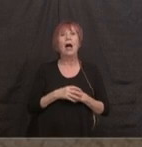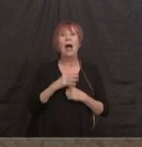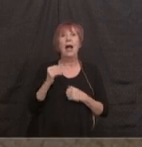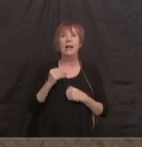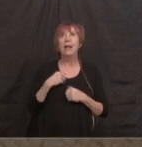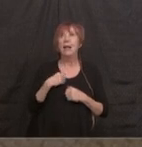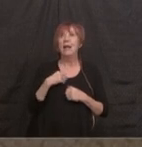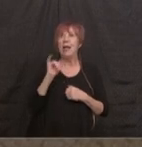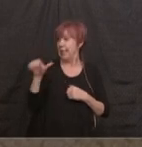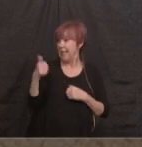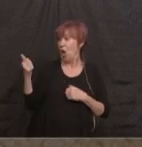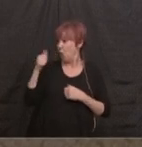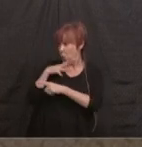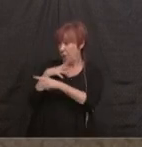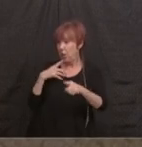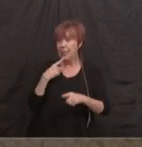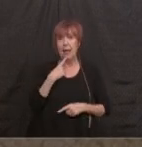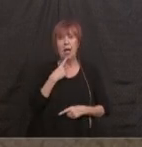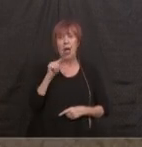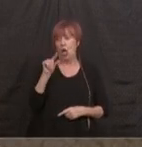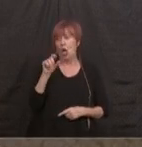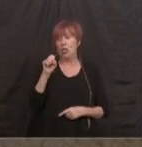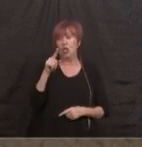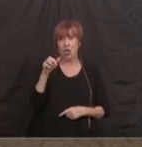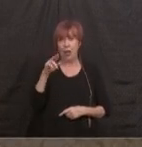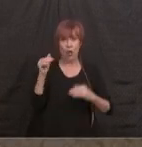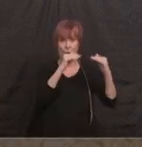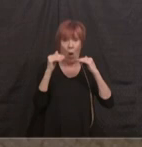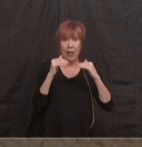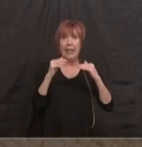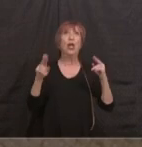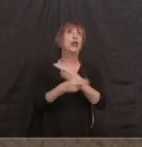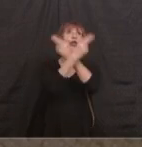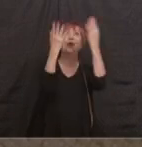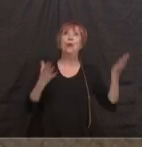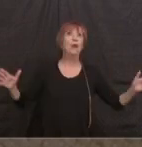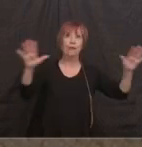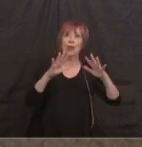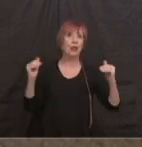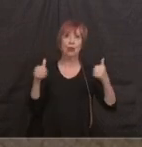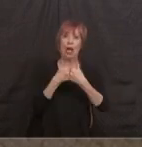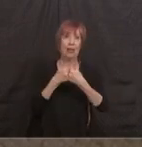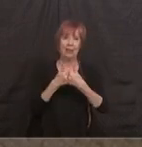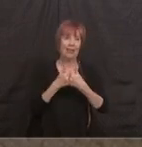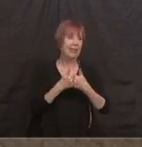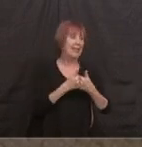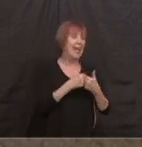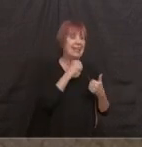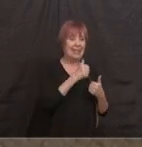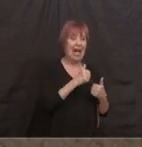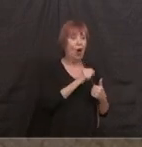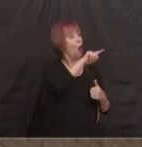are pointing out that gender equality is a universal challenge. It's the same here in the United States. It's not a problem for other people. It is